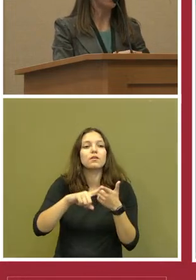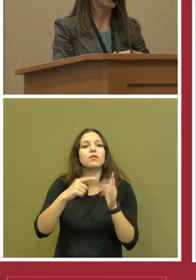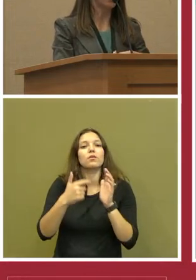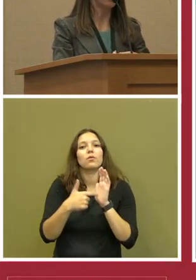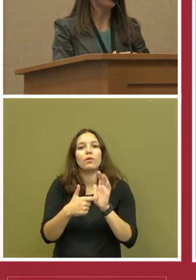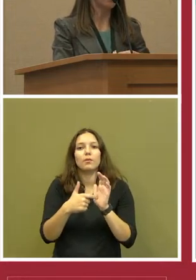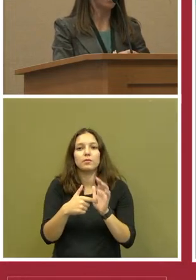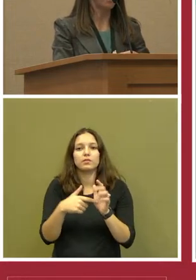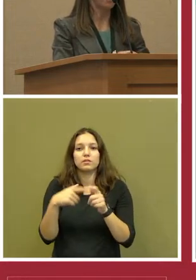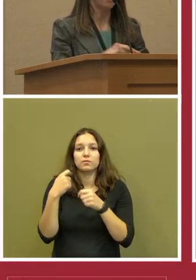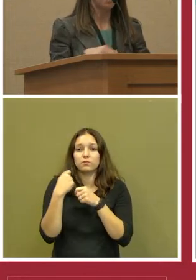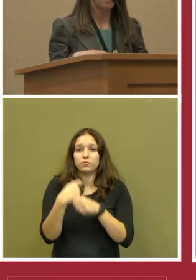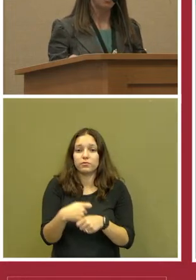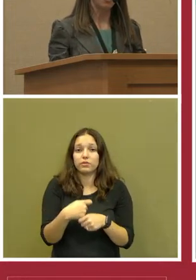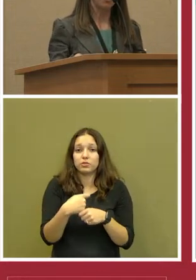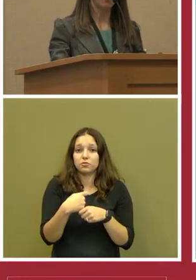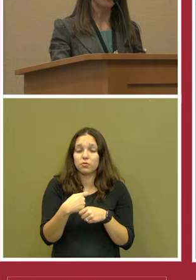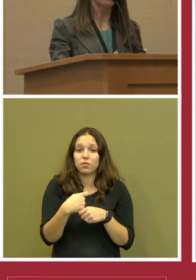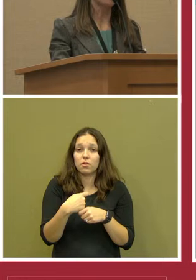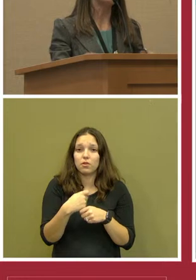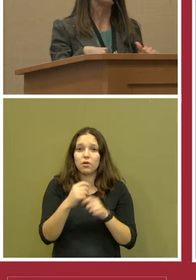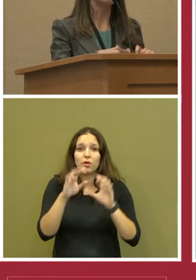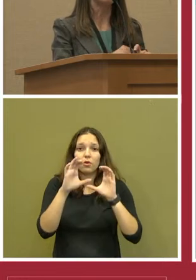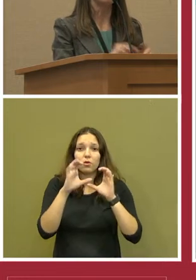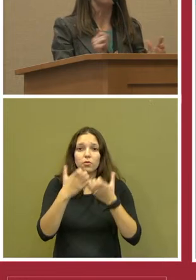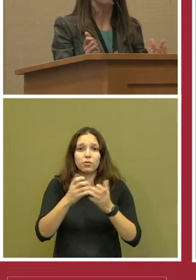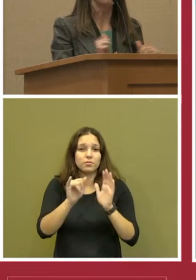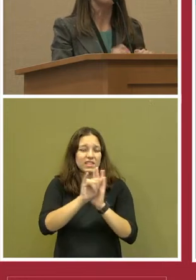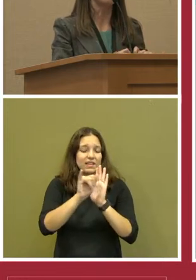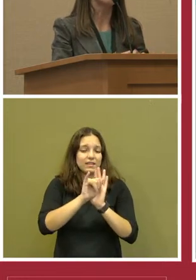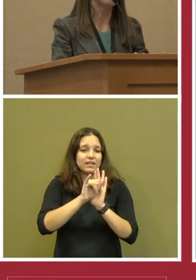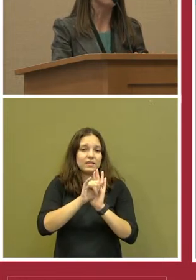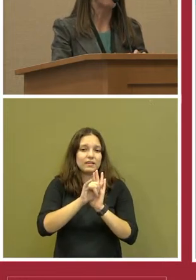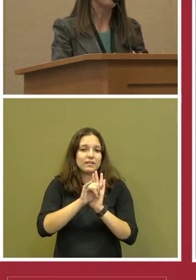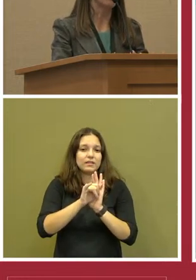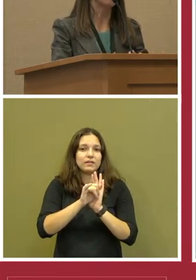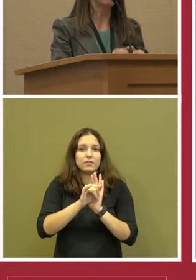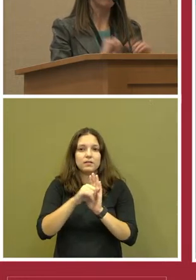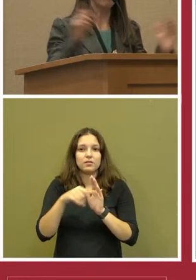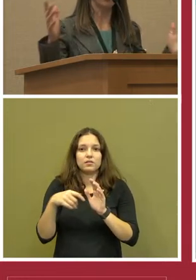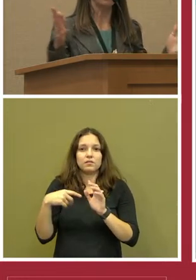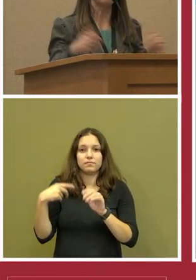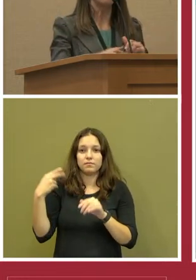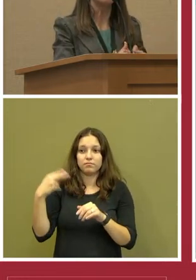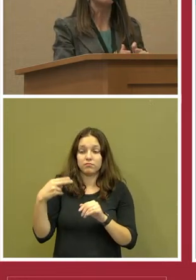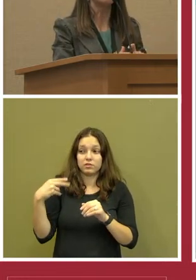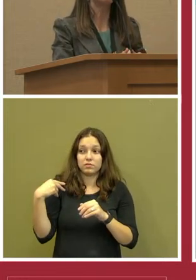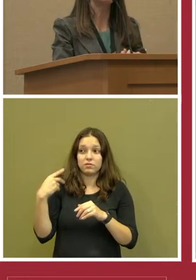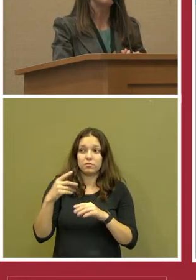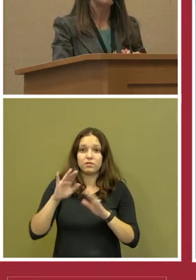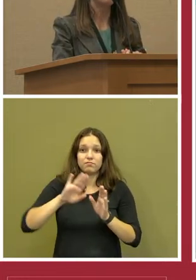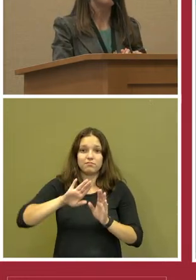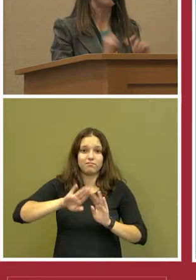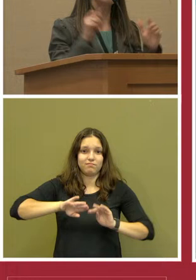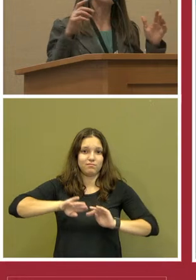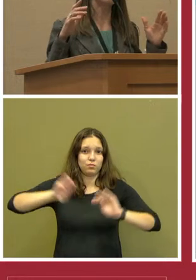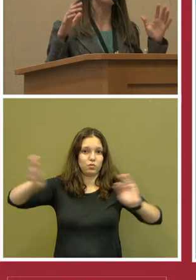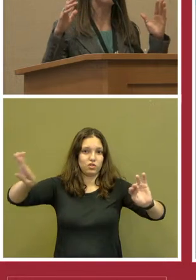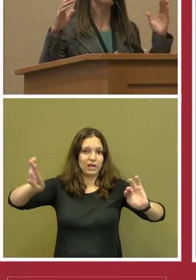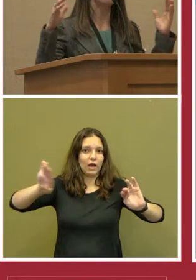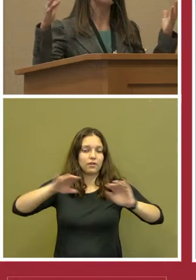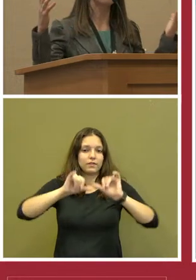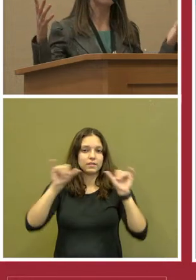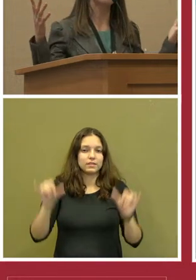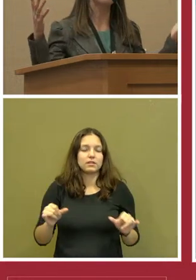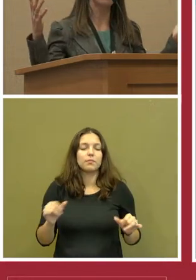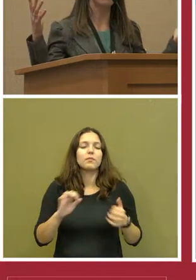represents traditional groups or identities that we've traditionally pushed out of our systems, and then how do we